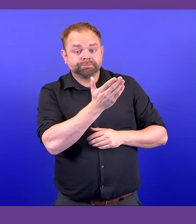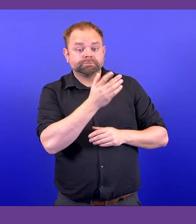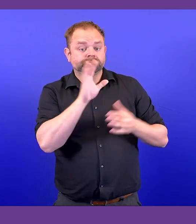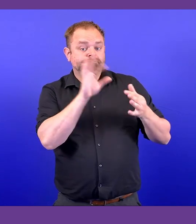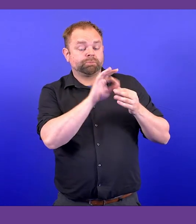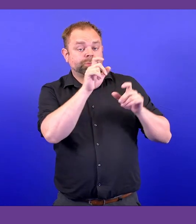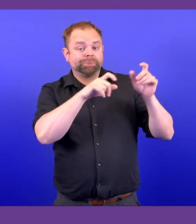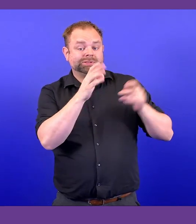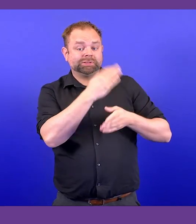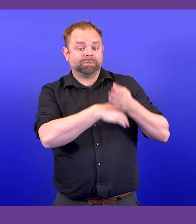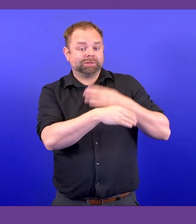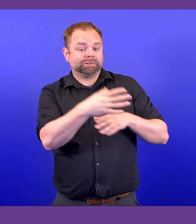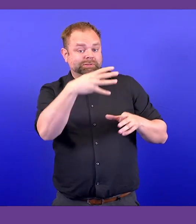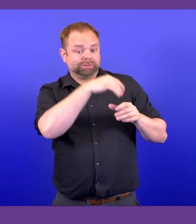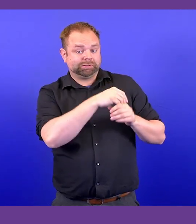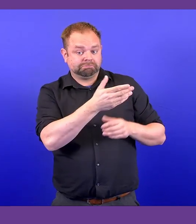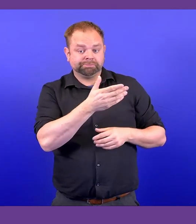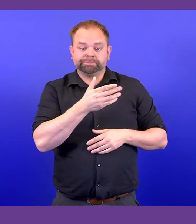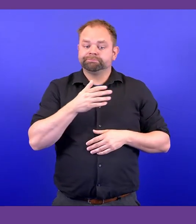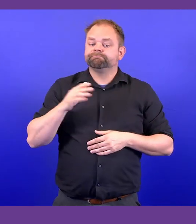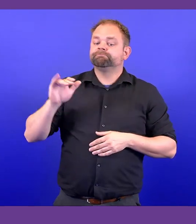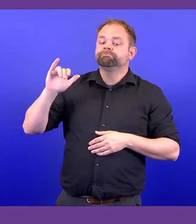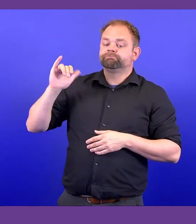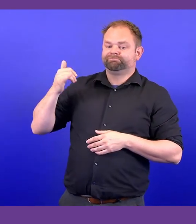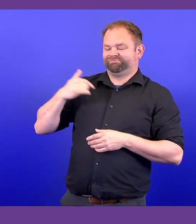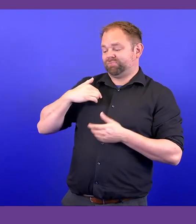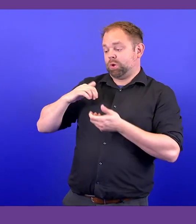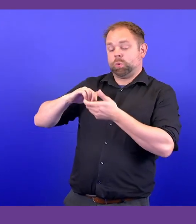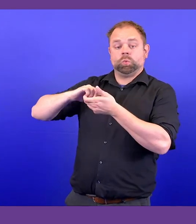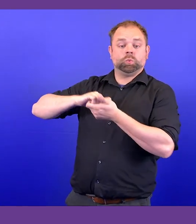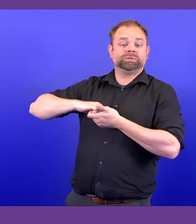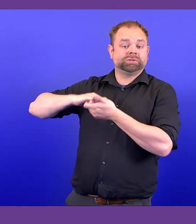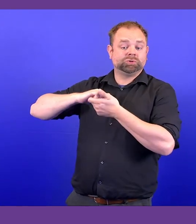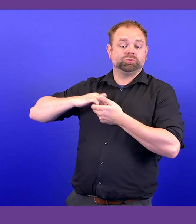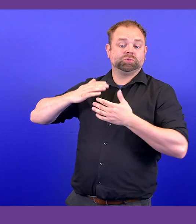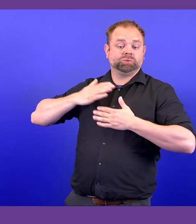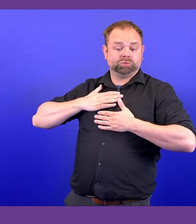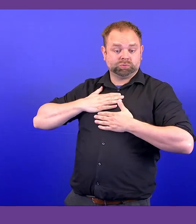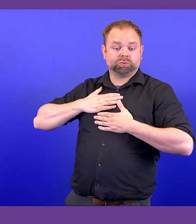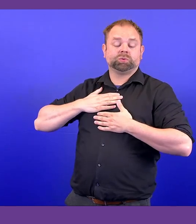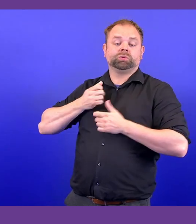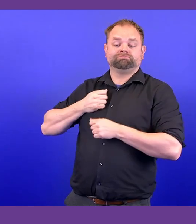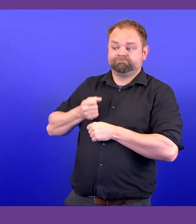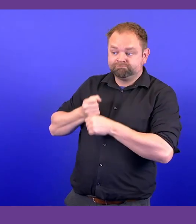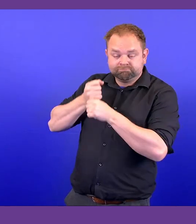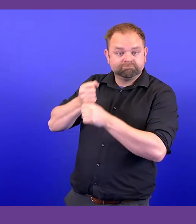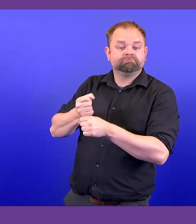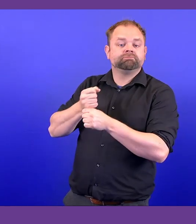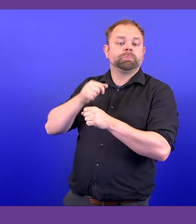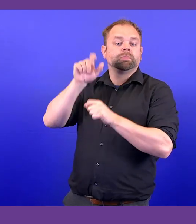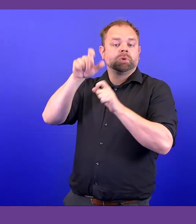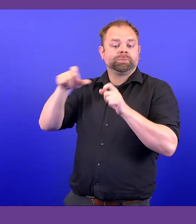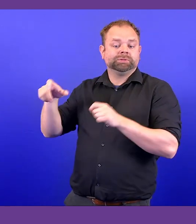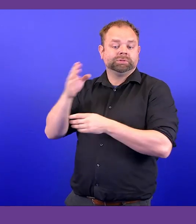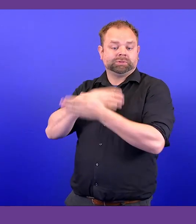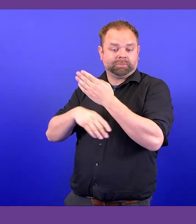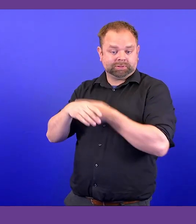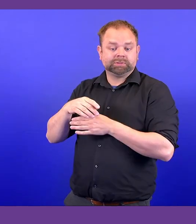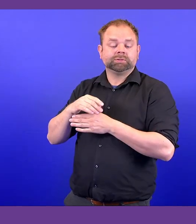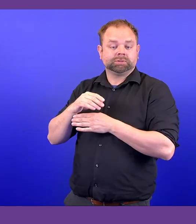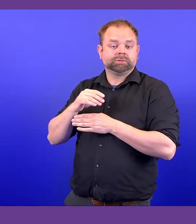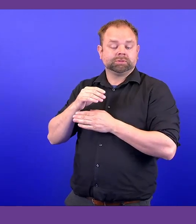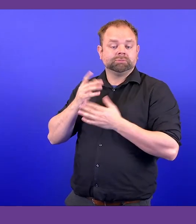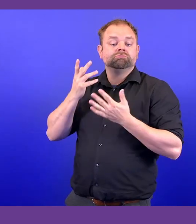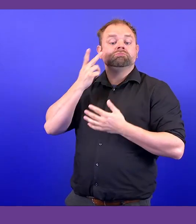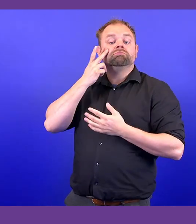with disabilities. I think what's also important, besides this really the direct consultation that Soufiane mentions, is a really